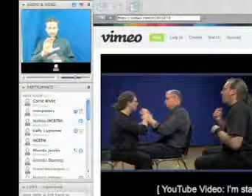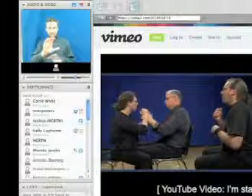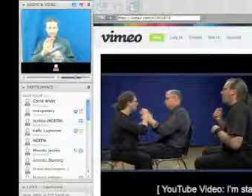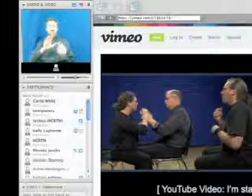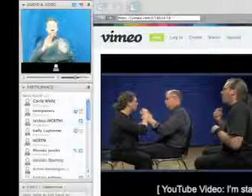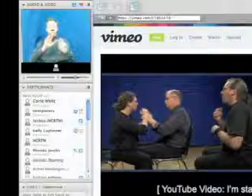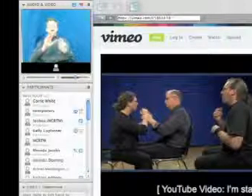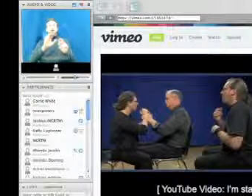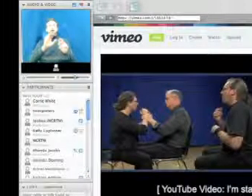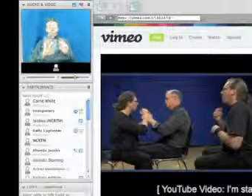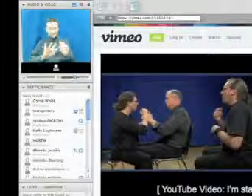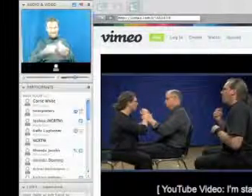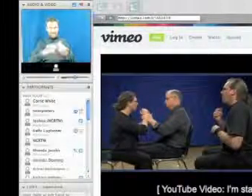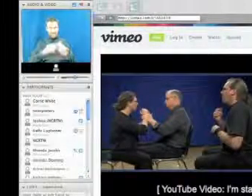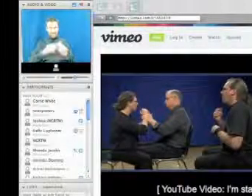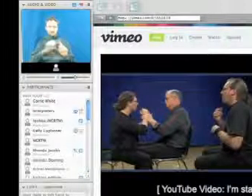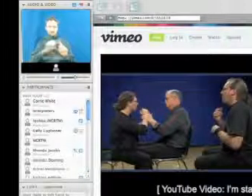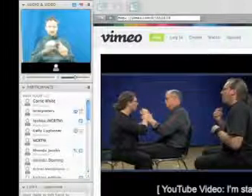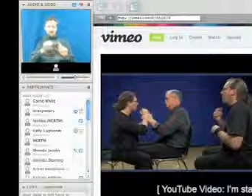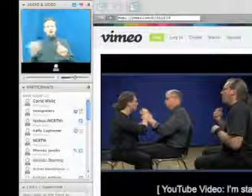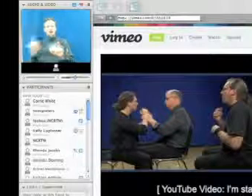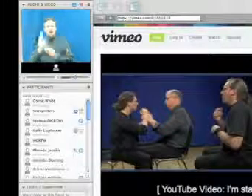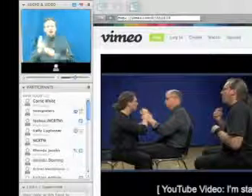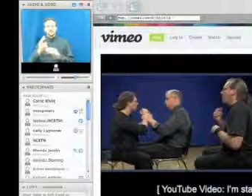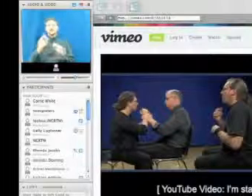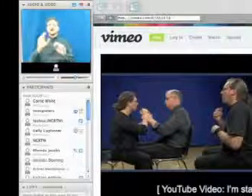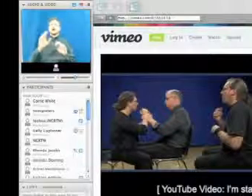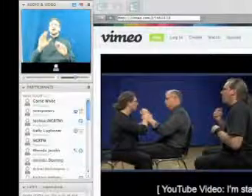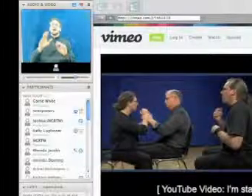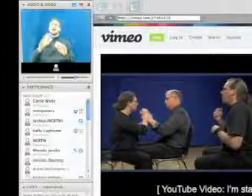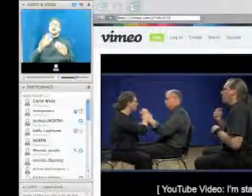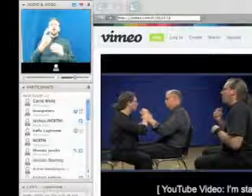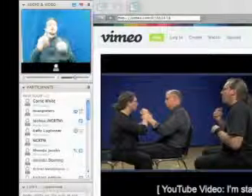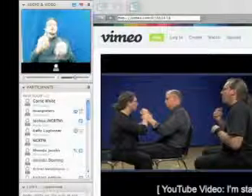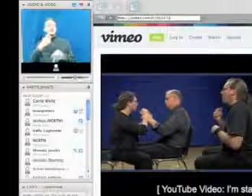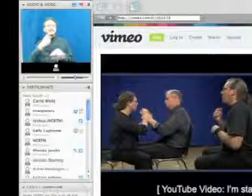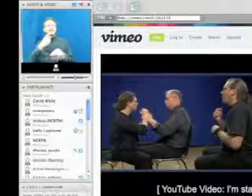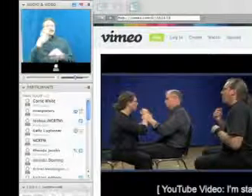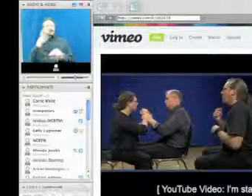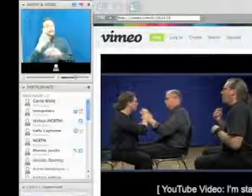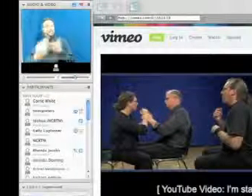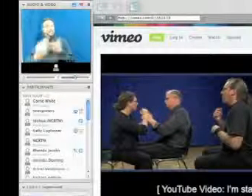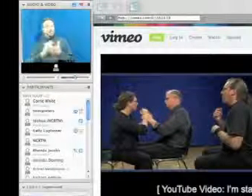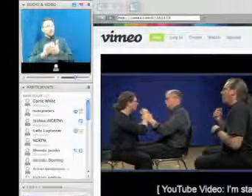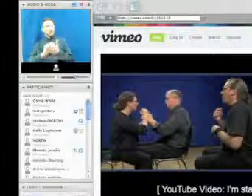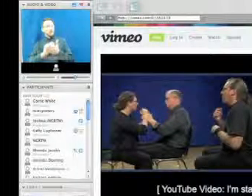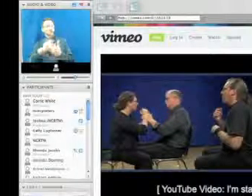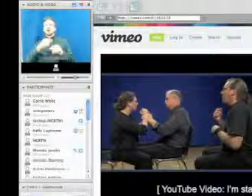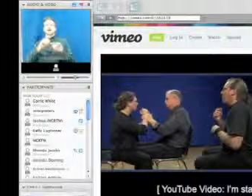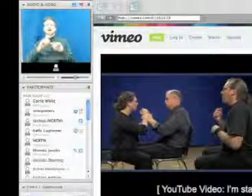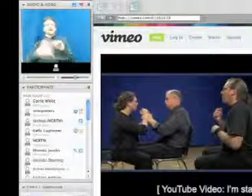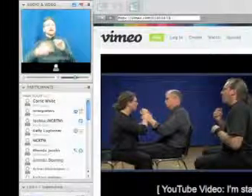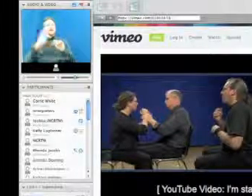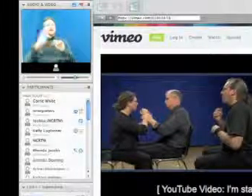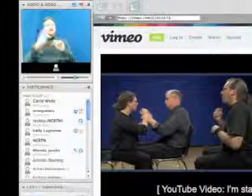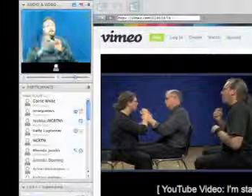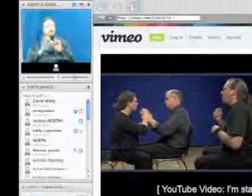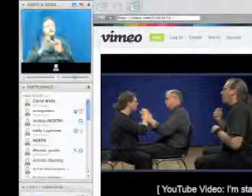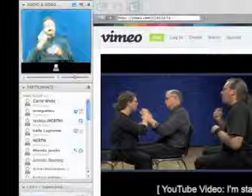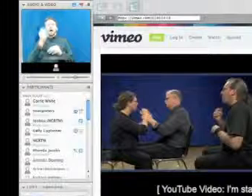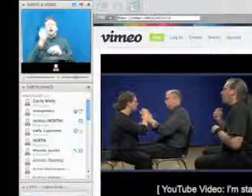See the video, but not the interpreters. The very first minute is just the lecture itself, so you have to fast forward to about 1 minute